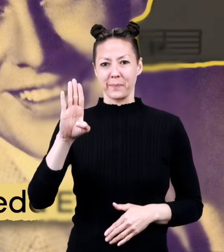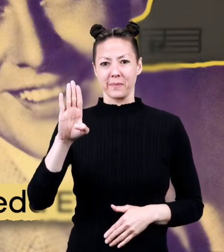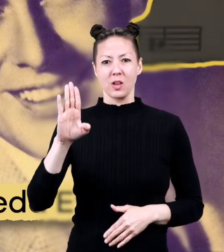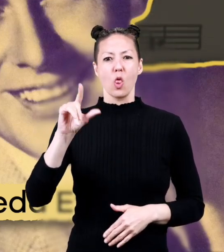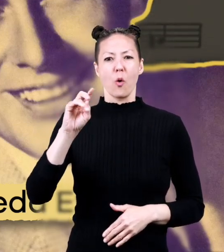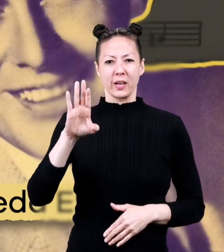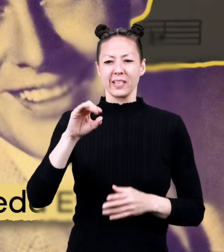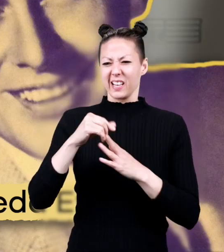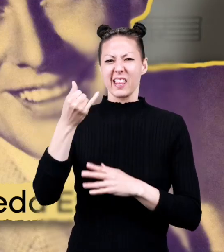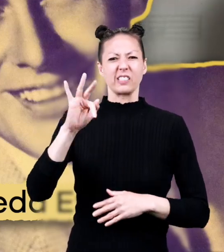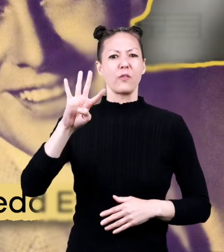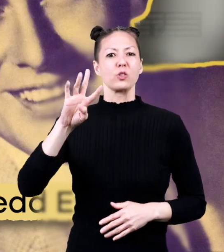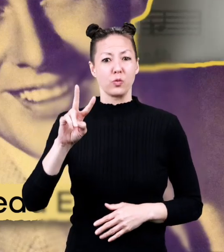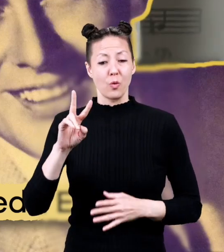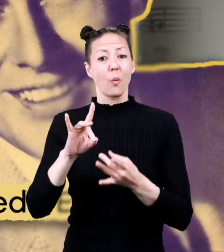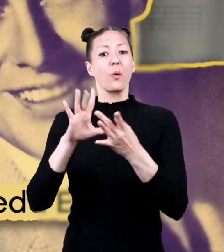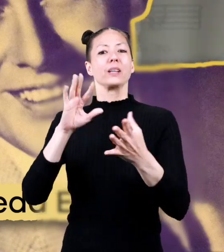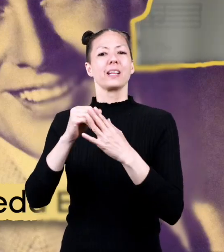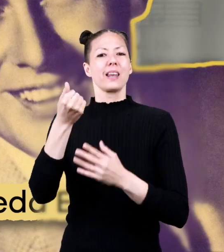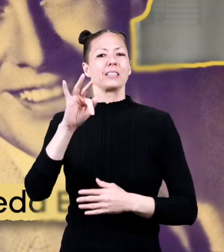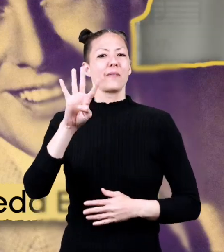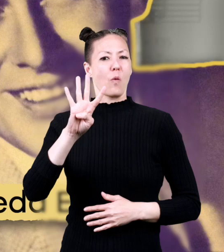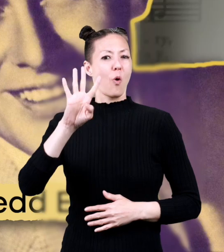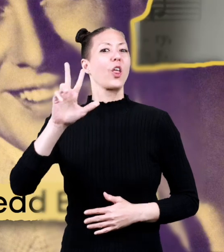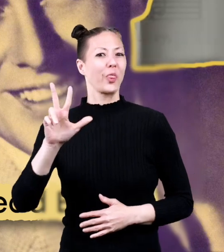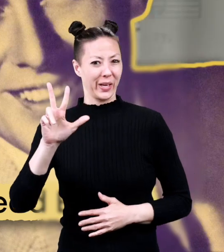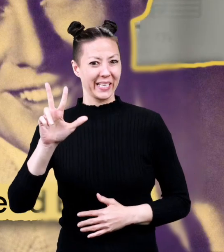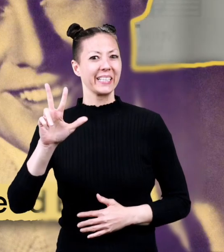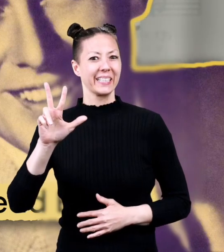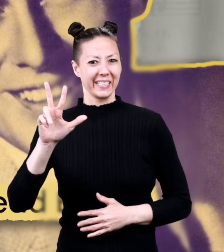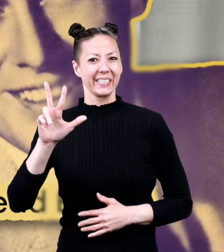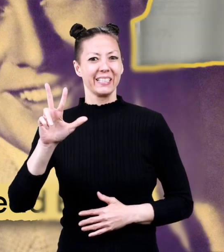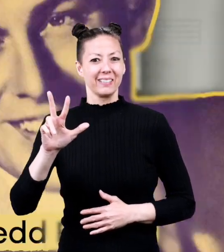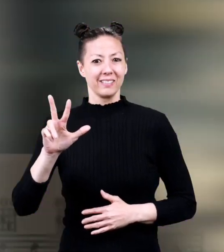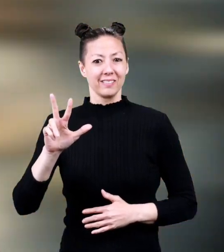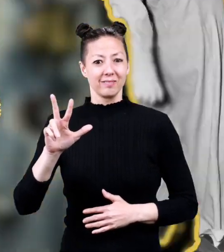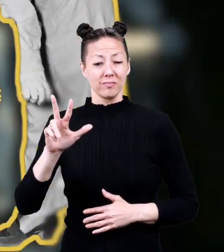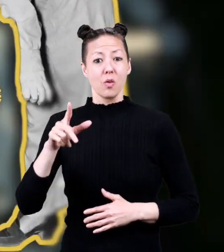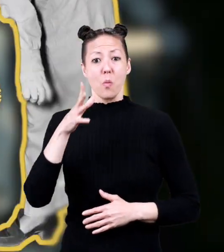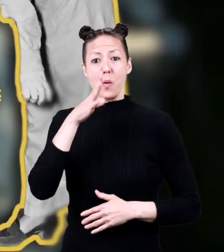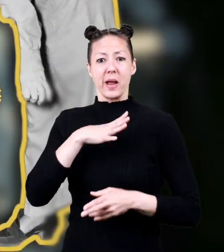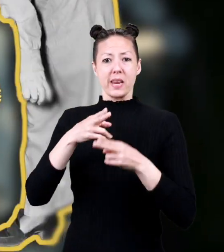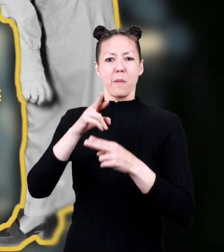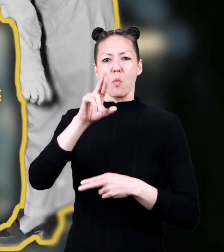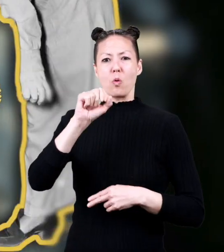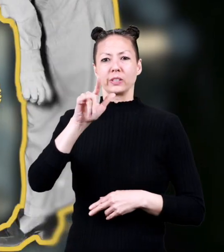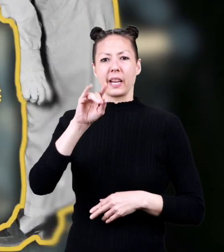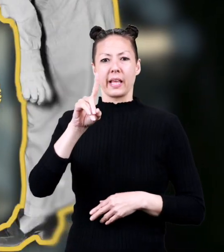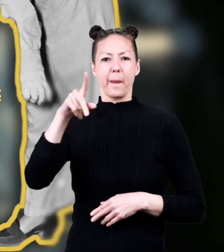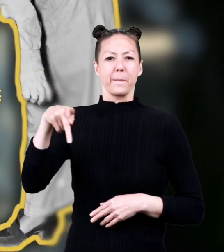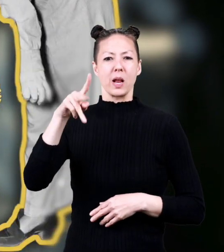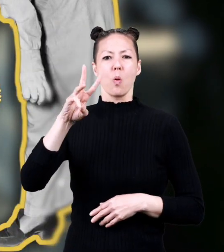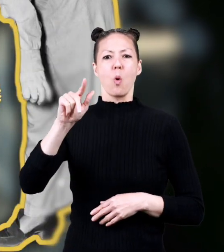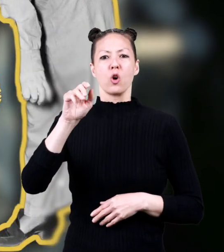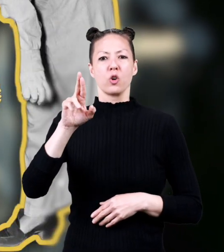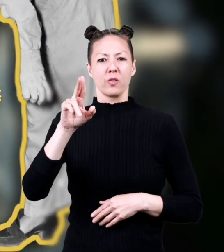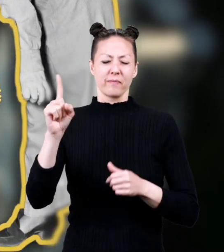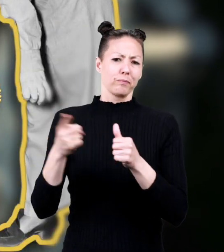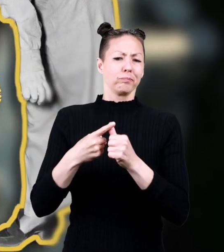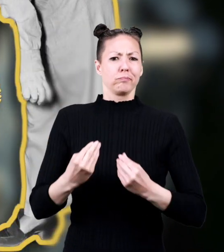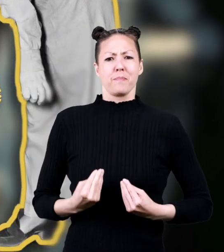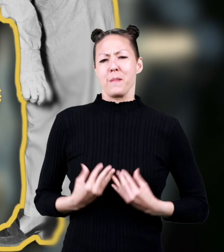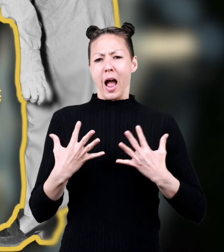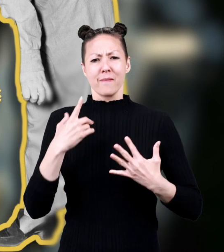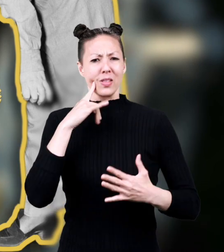in 1942 and released in 1943. A woman named Rosalind P. was